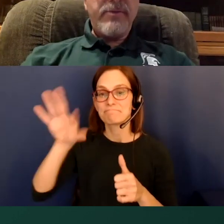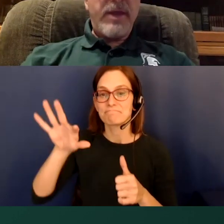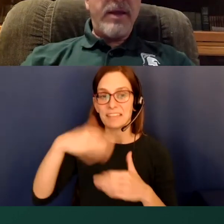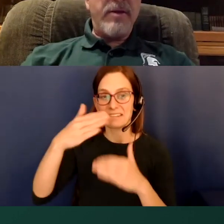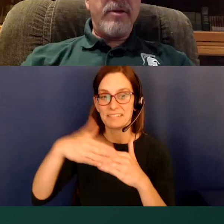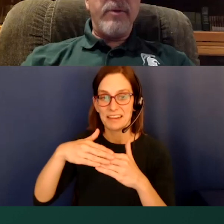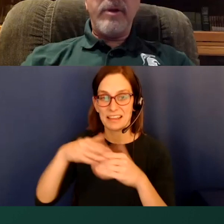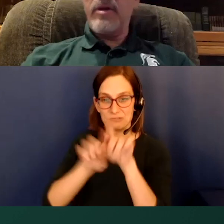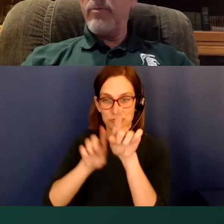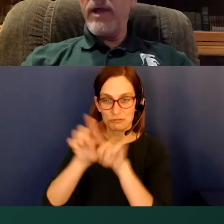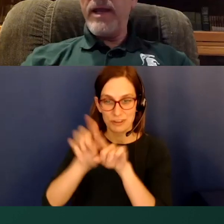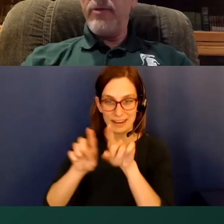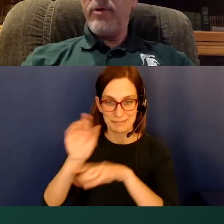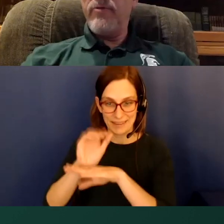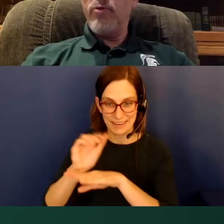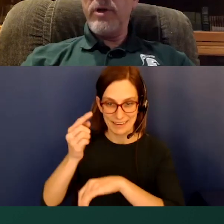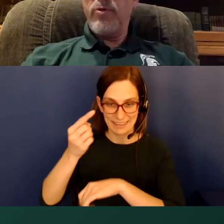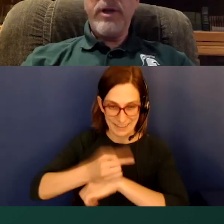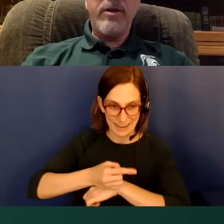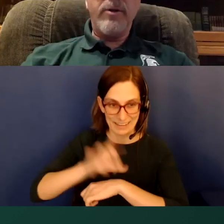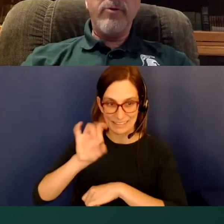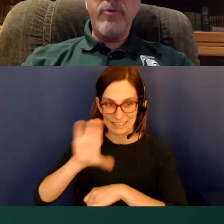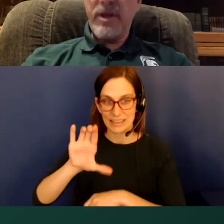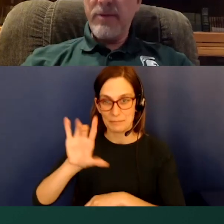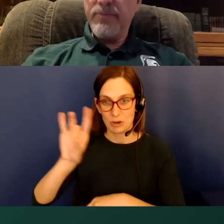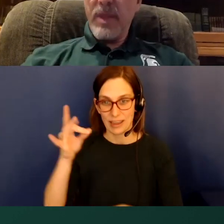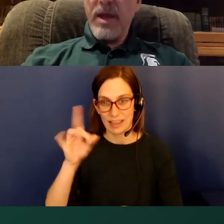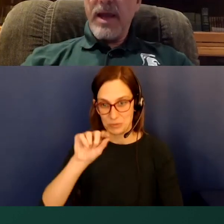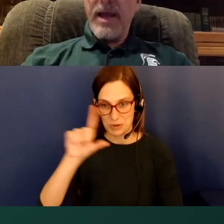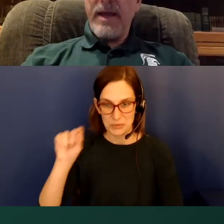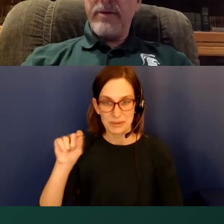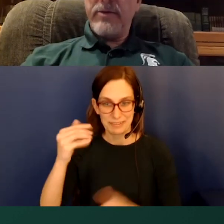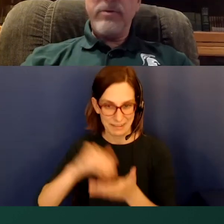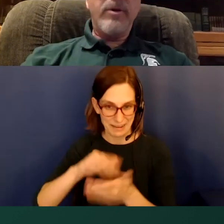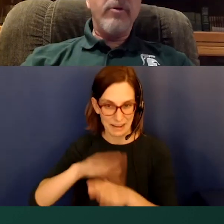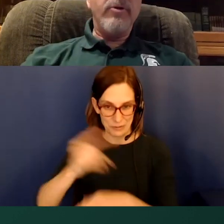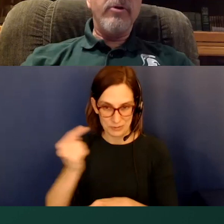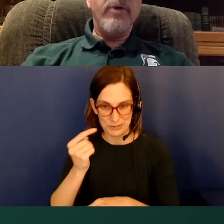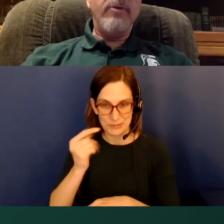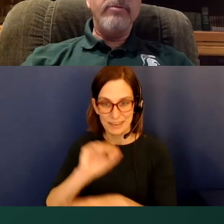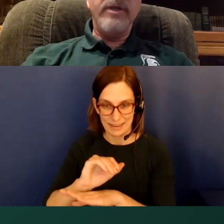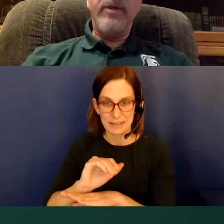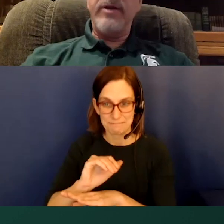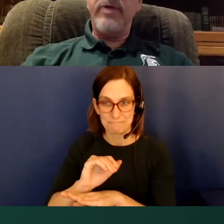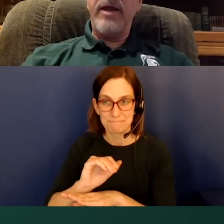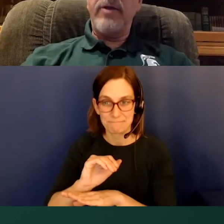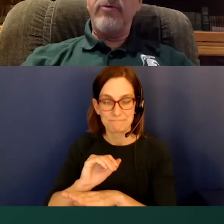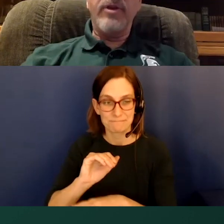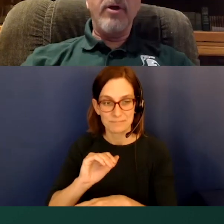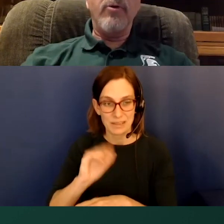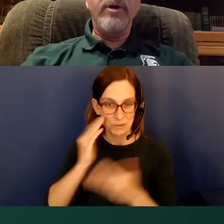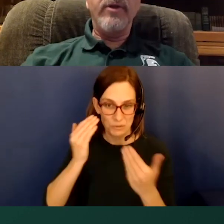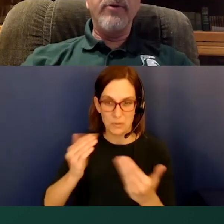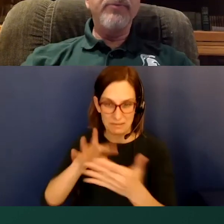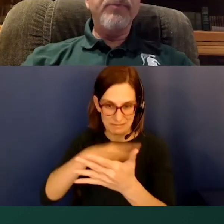date is December 8th of 2020. It's another Tuesday. And so you can try to get that in your calendar if